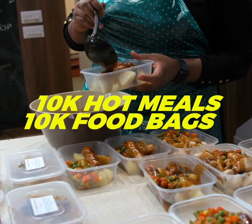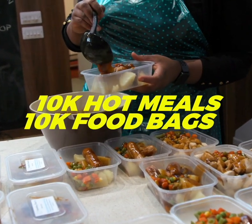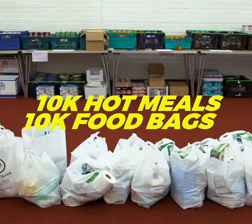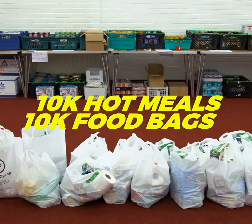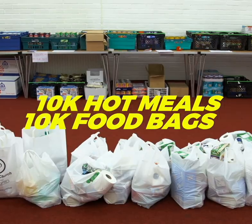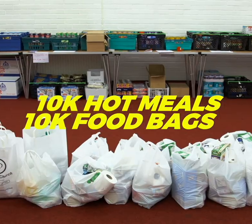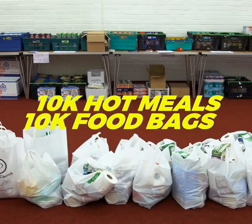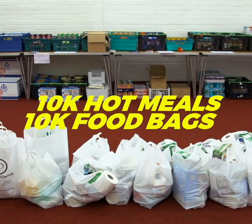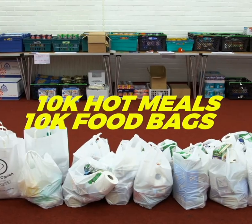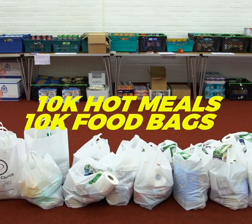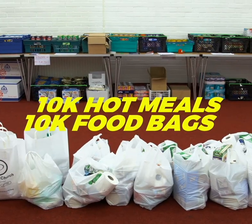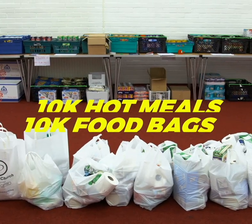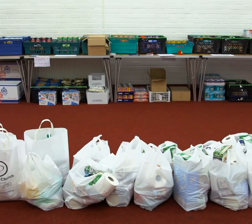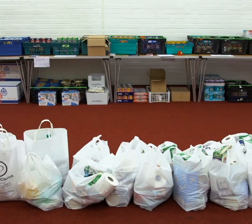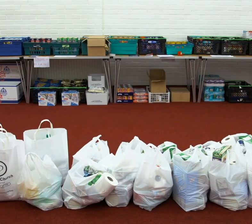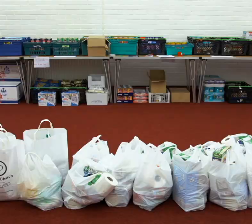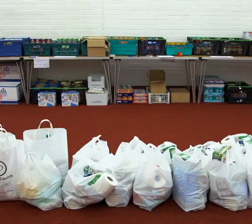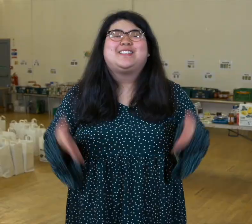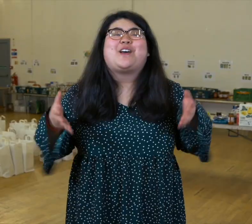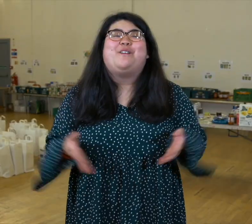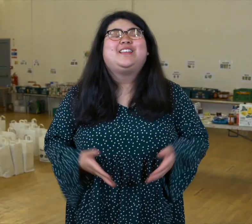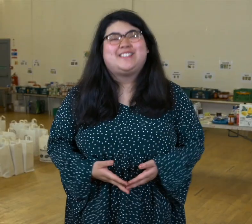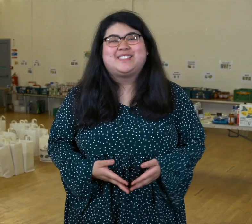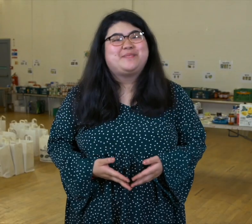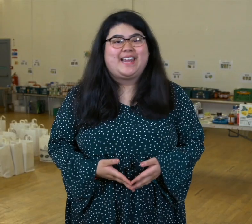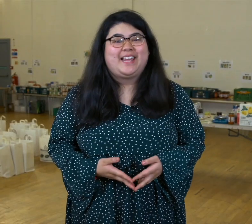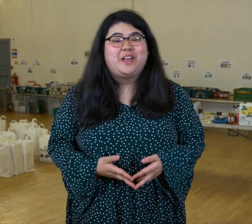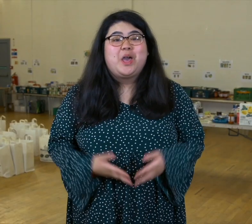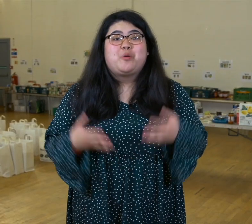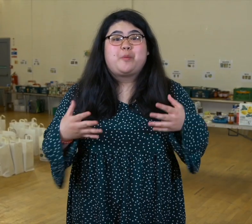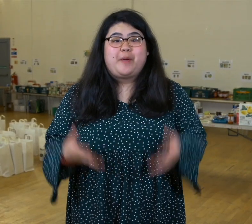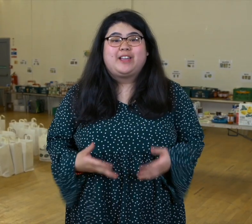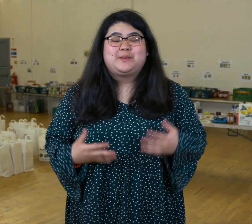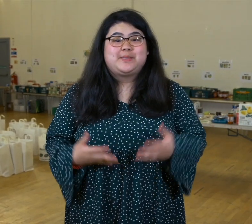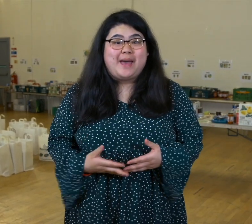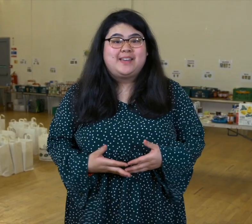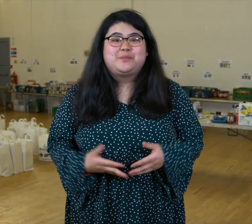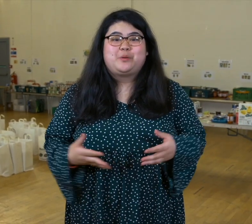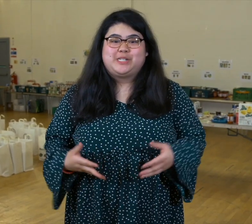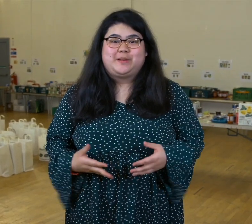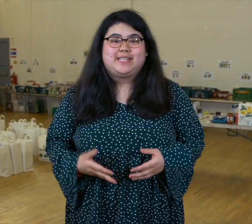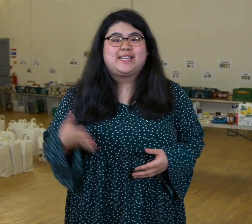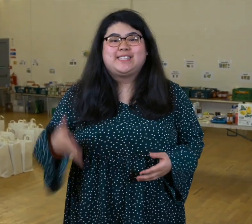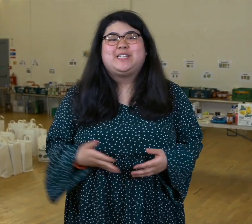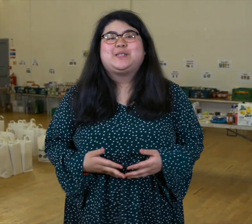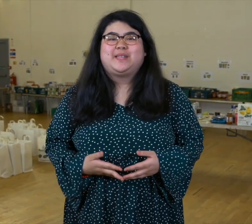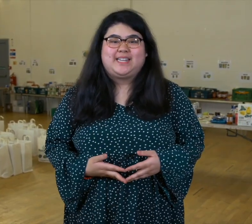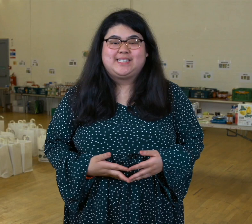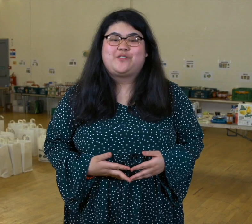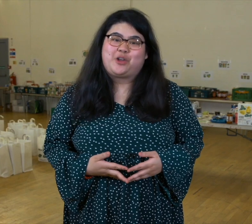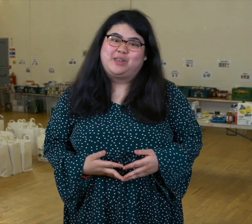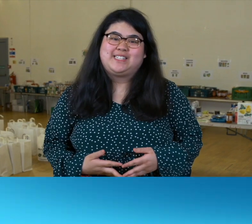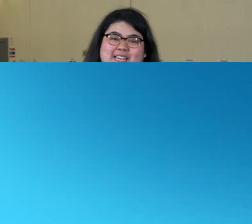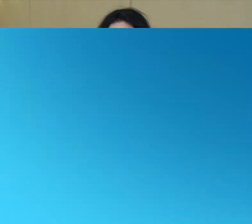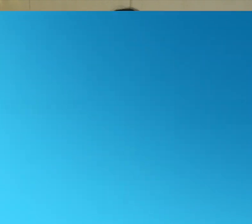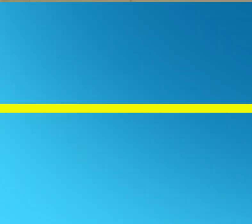hot meals and 10,000 food bags. And we thank God because it's only just the beginning. We're preparing to expand what we're doing to continue to meet the needs of